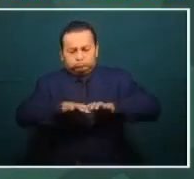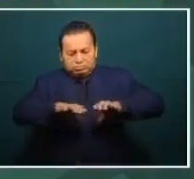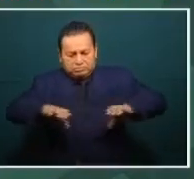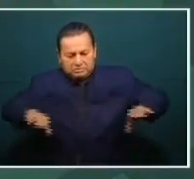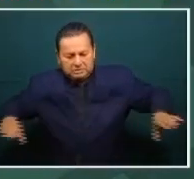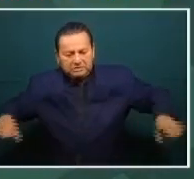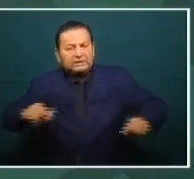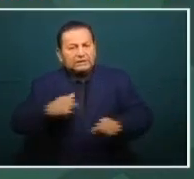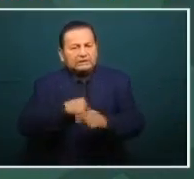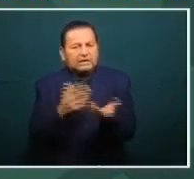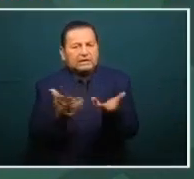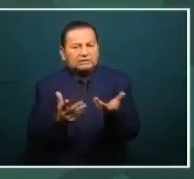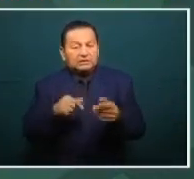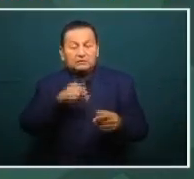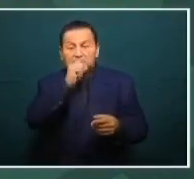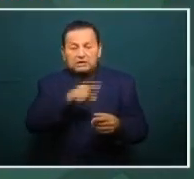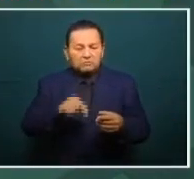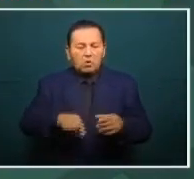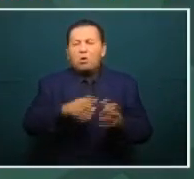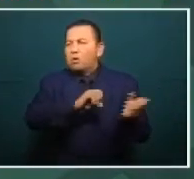steel